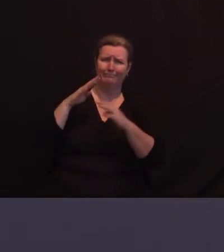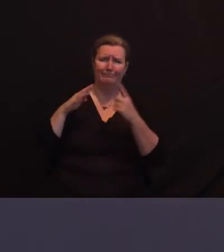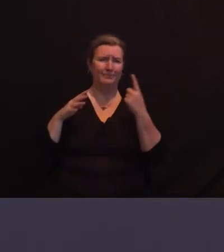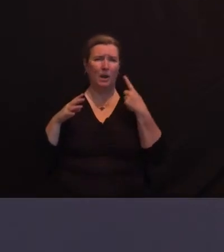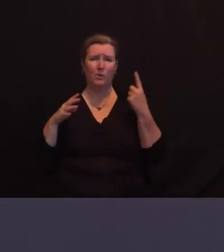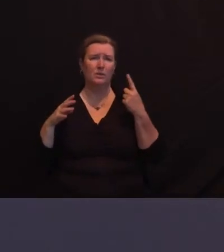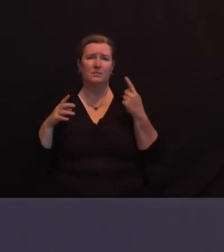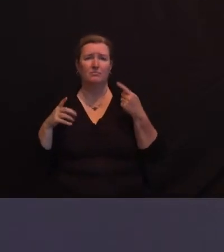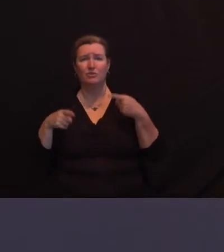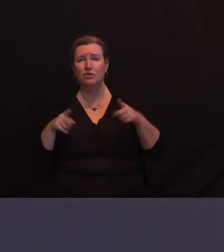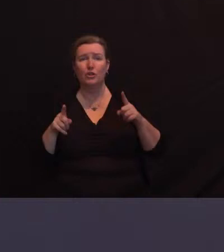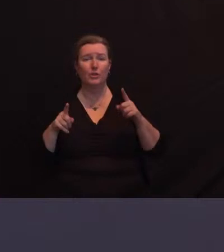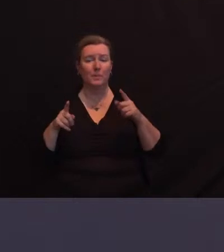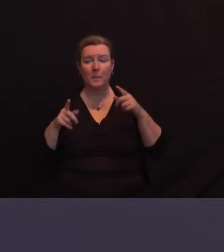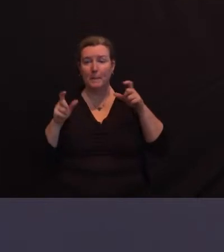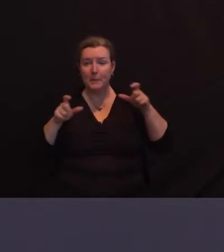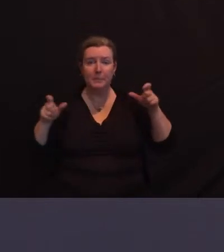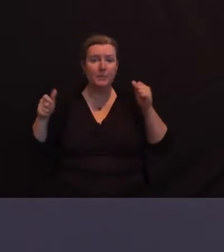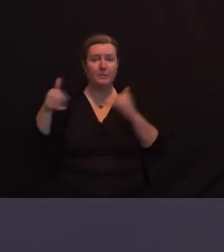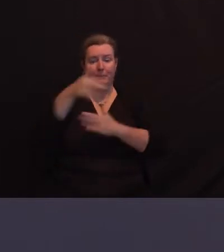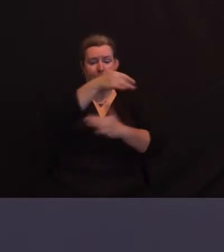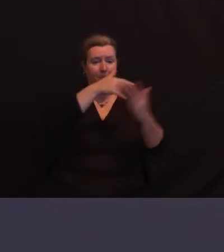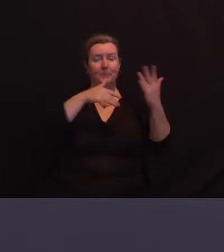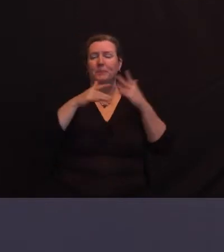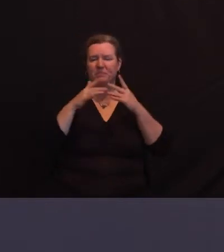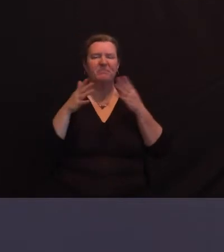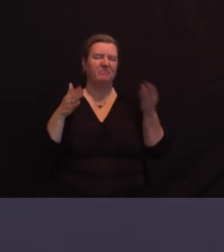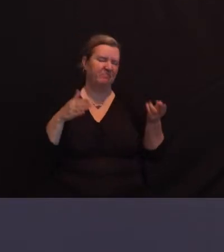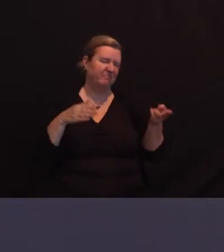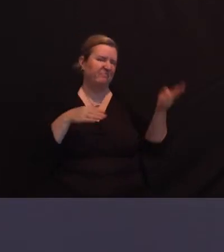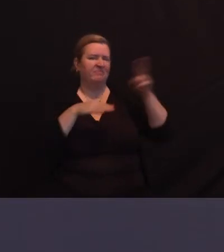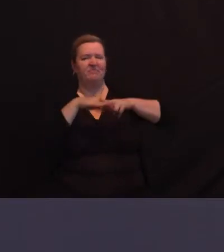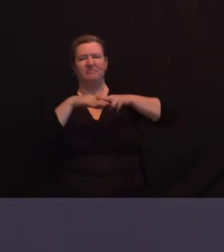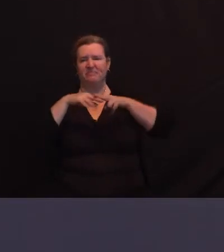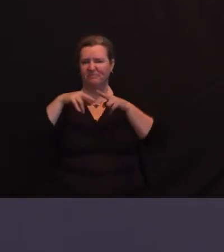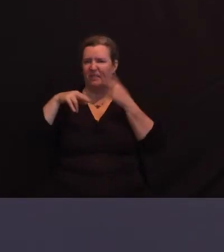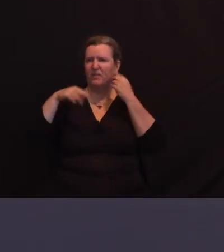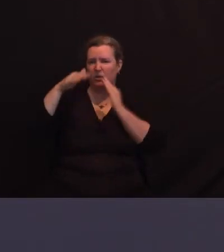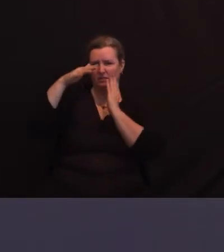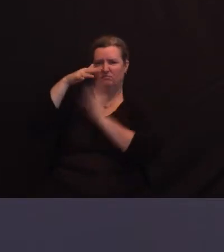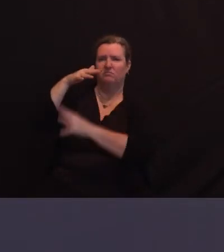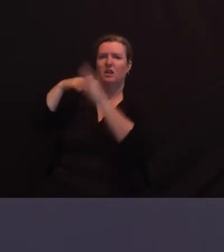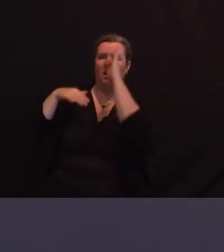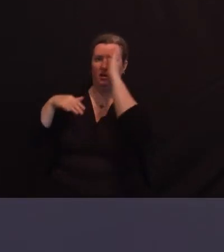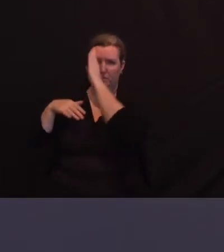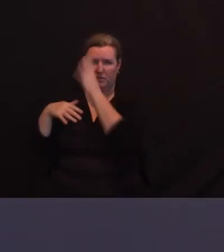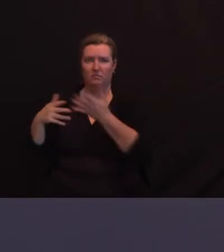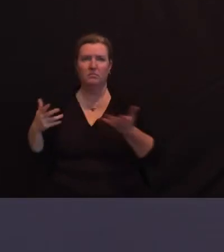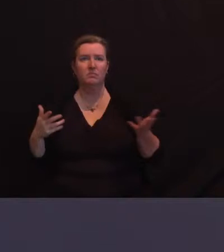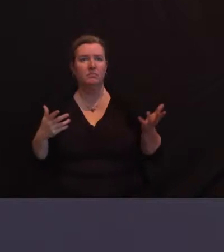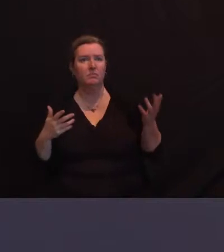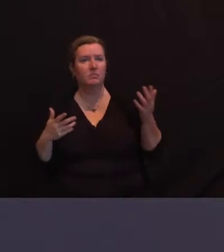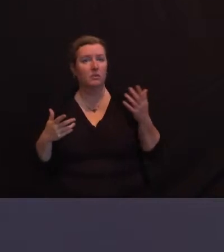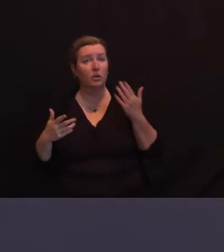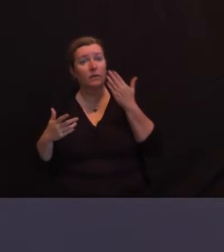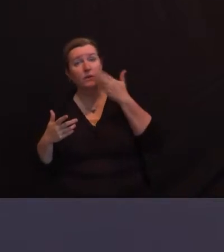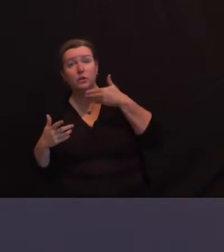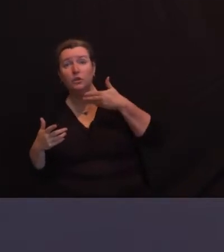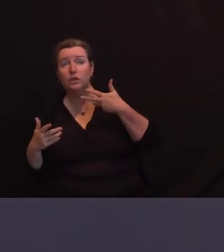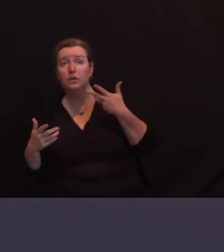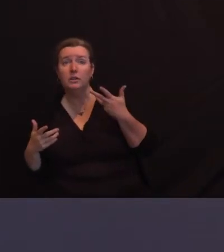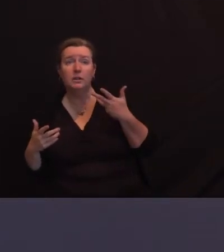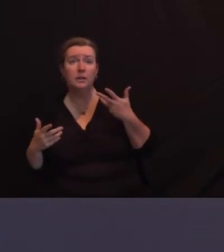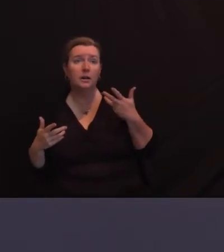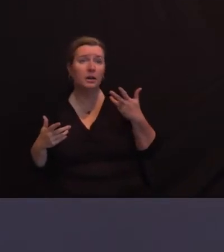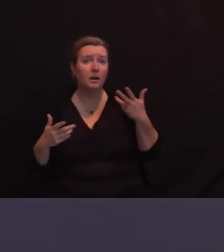on that. What we're not factoring in, and this would be a positive surprise, I mentioned this a couple minutes ago,